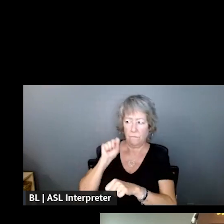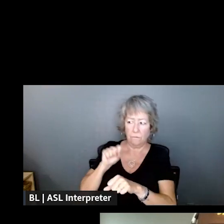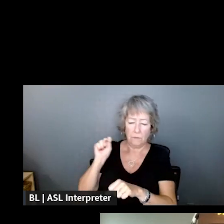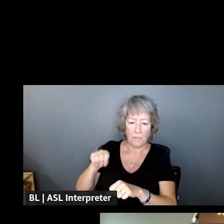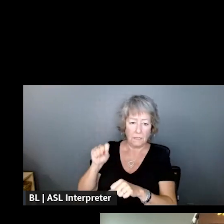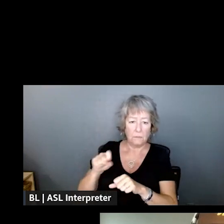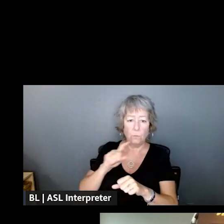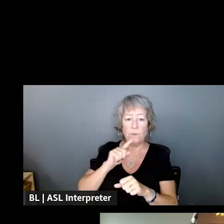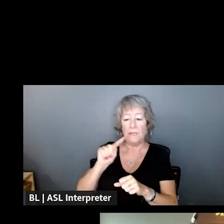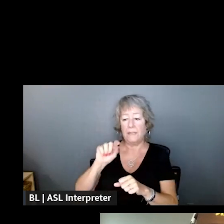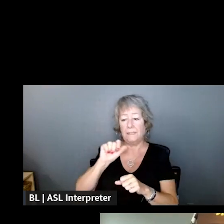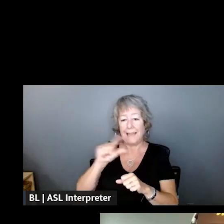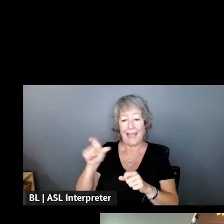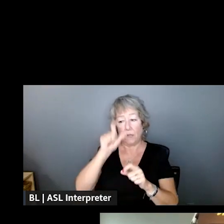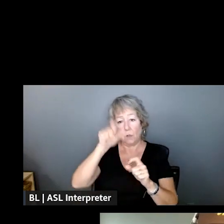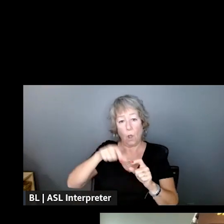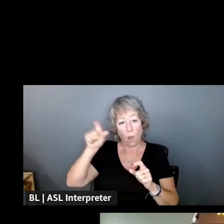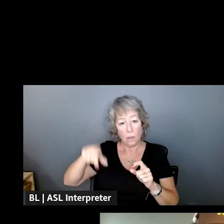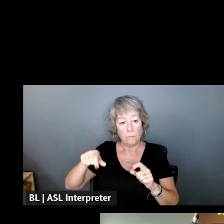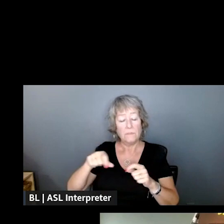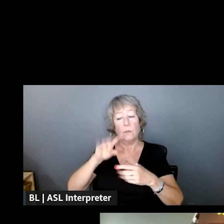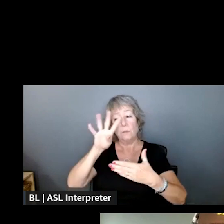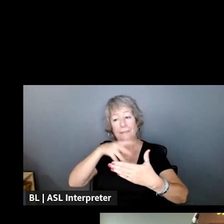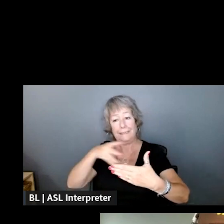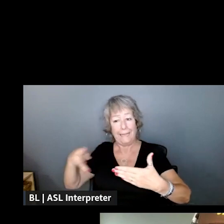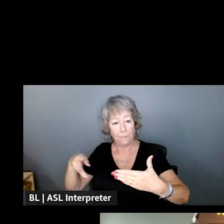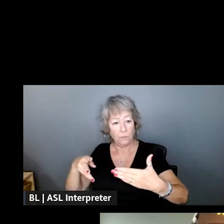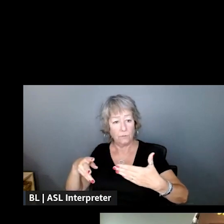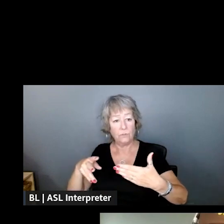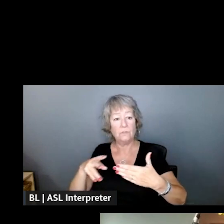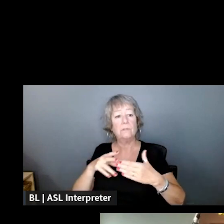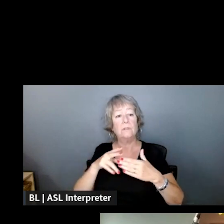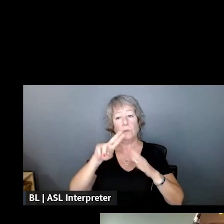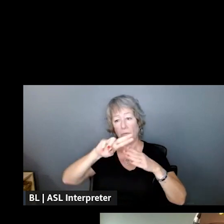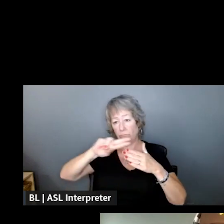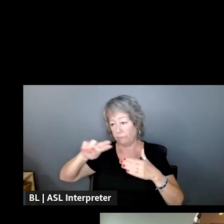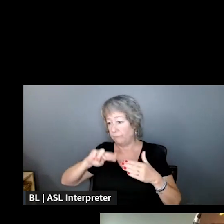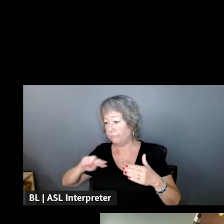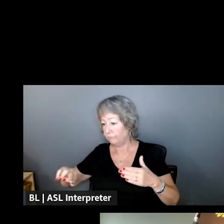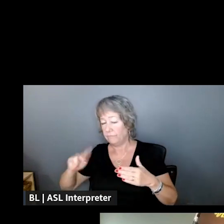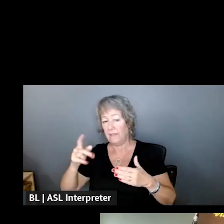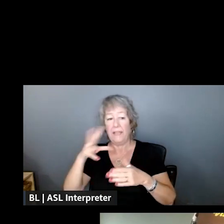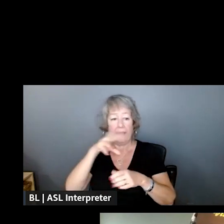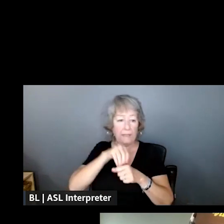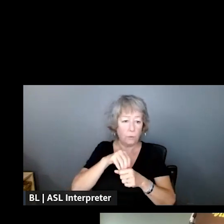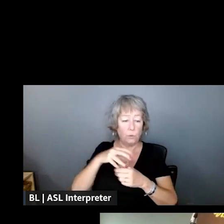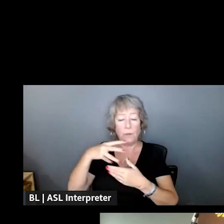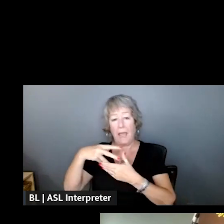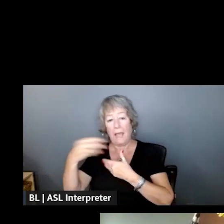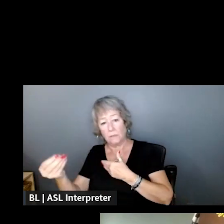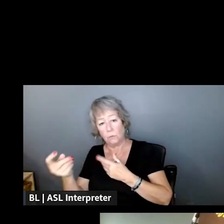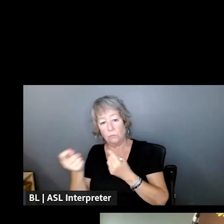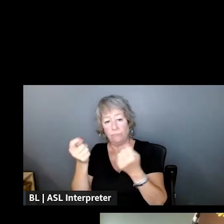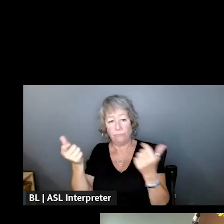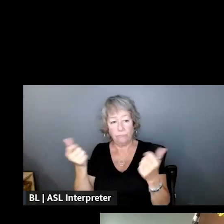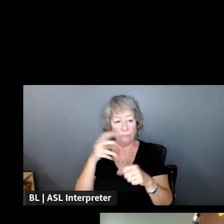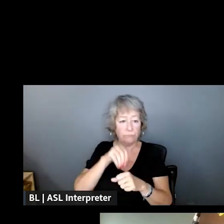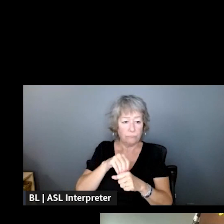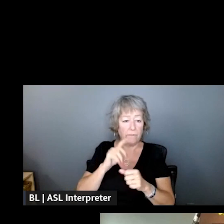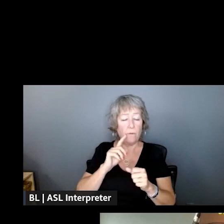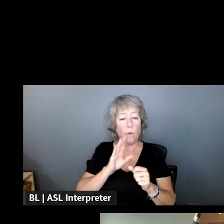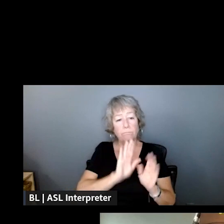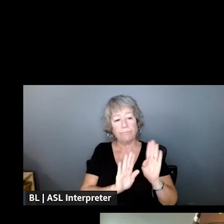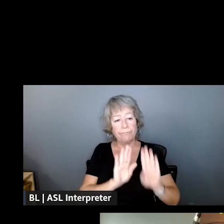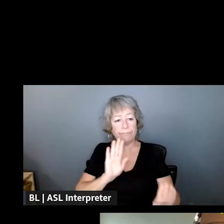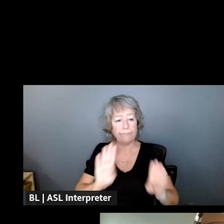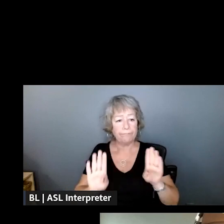tag columns of your data or tables, your data tables, and help manage the permissions at scale in that